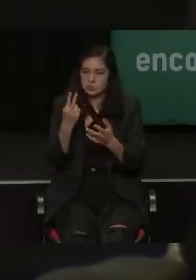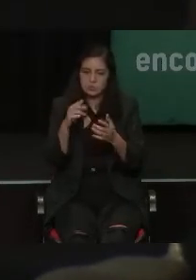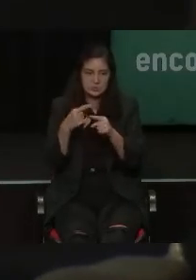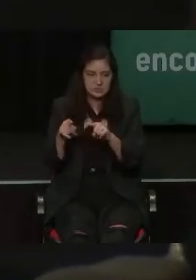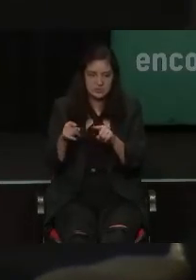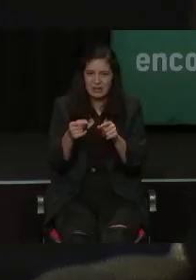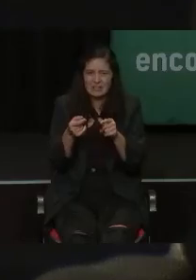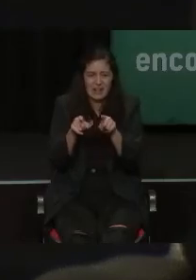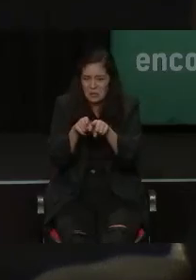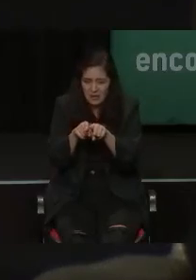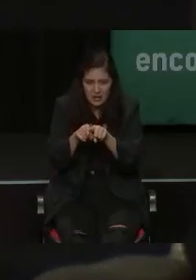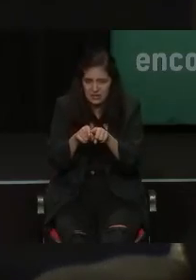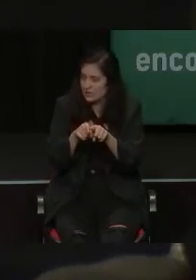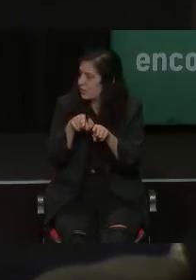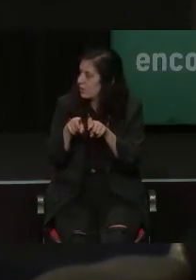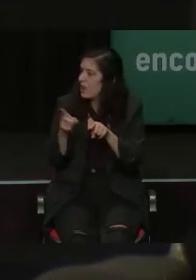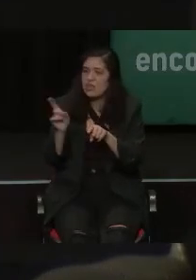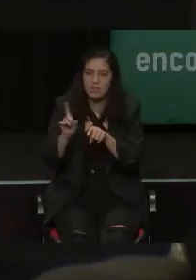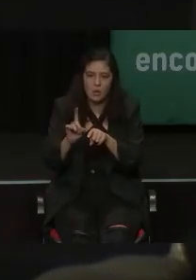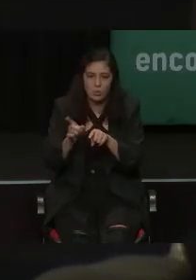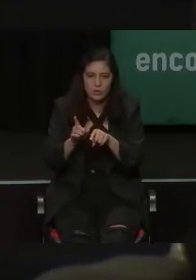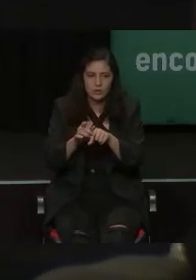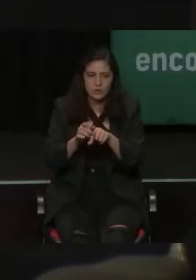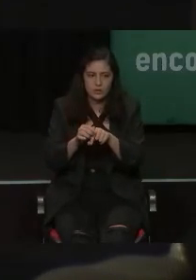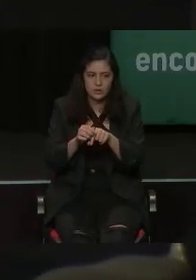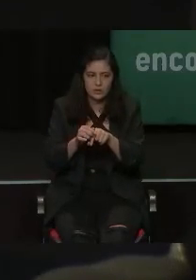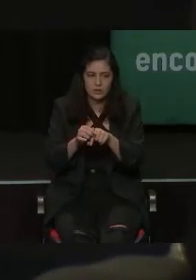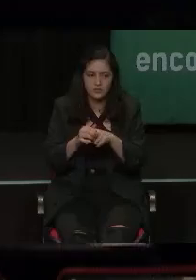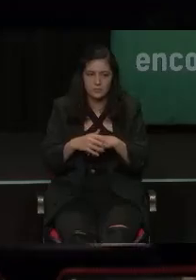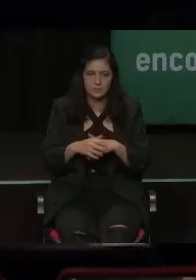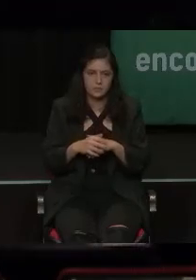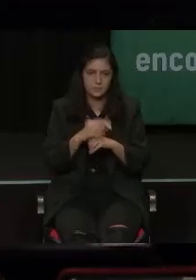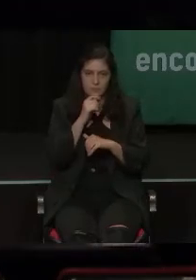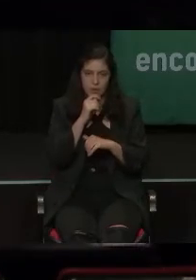or two of difference. The bacteria are alike, are very similar.